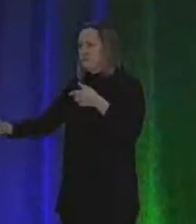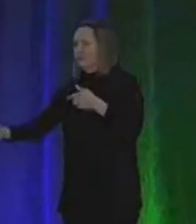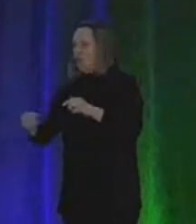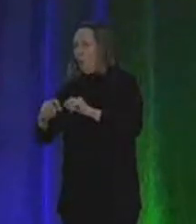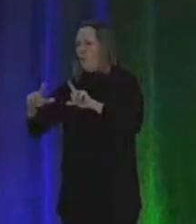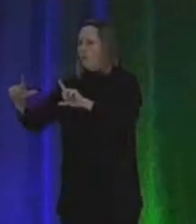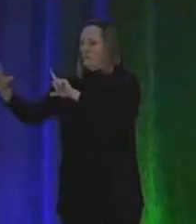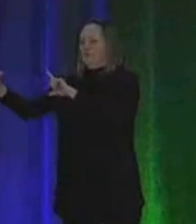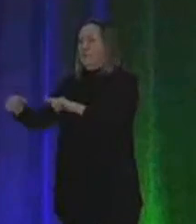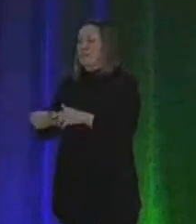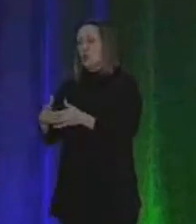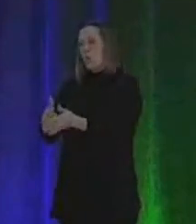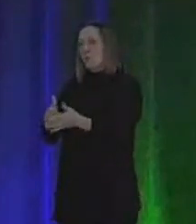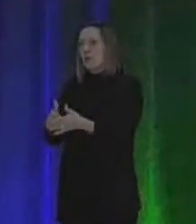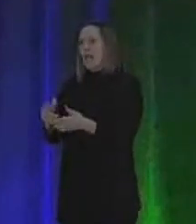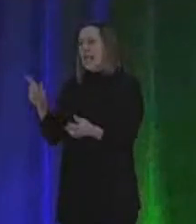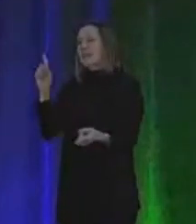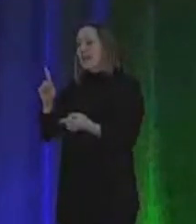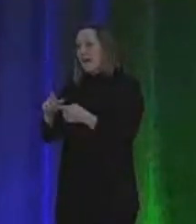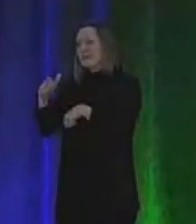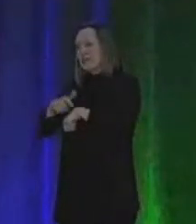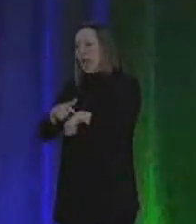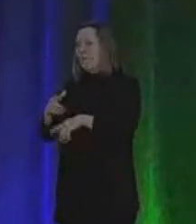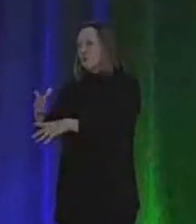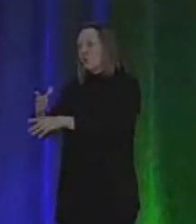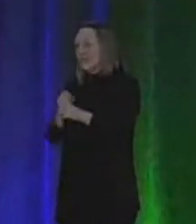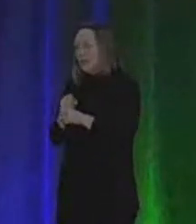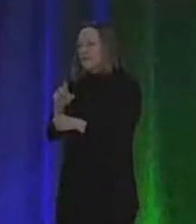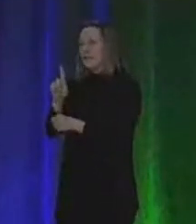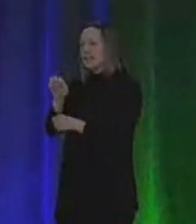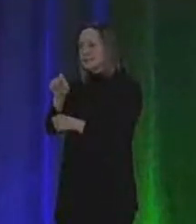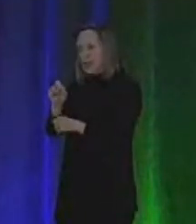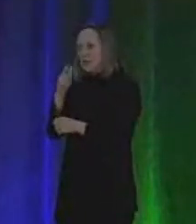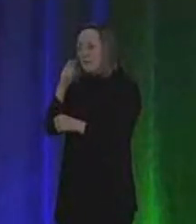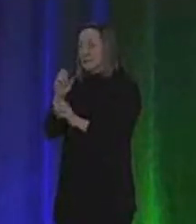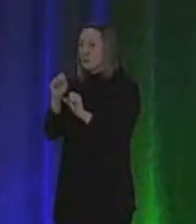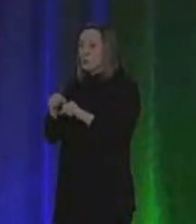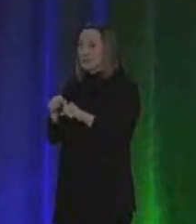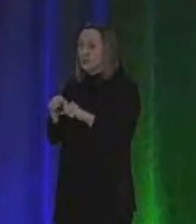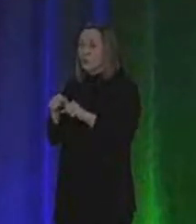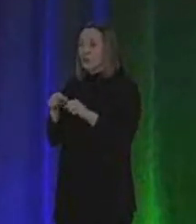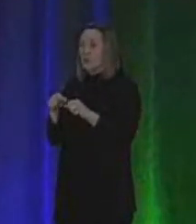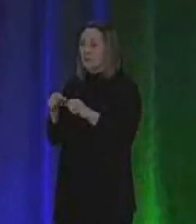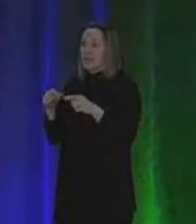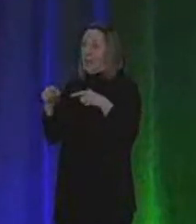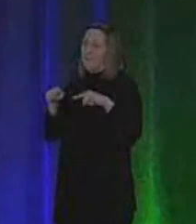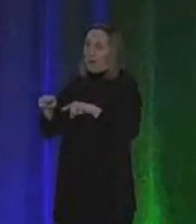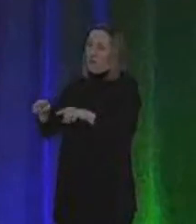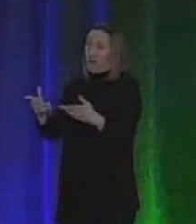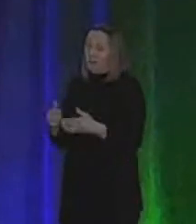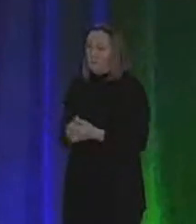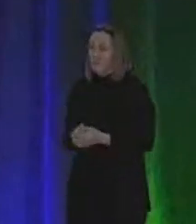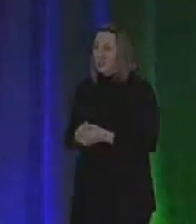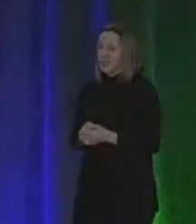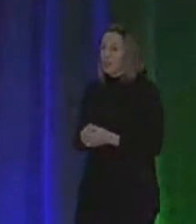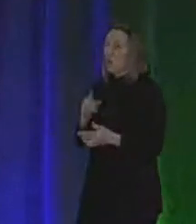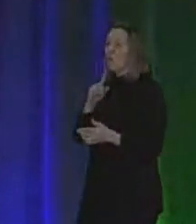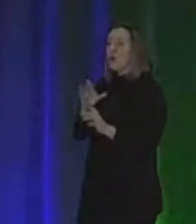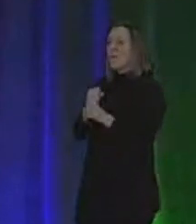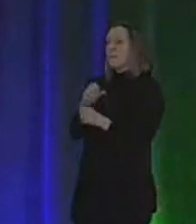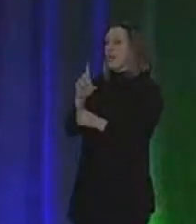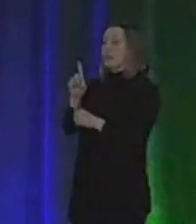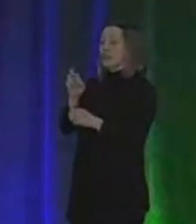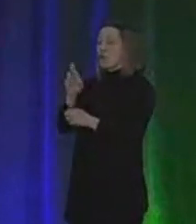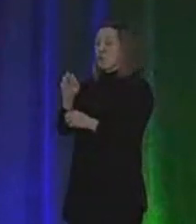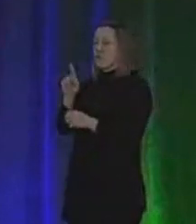takes to fetch and render the content of a specific route, especially because you can do these in parallel. So overall, by building our router on